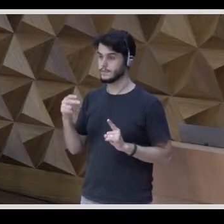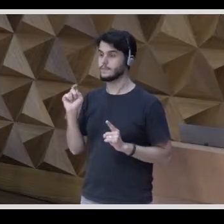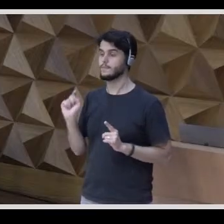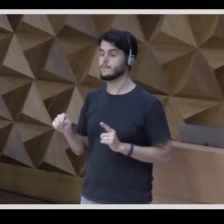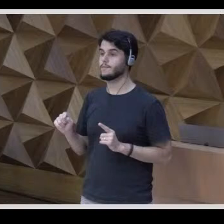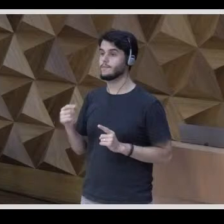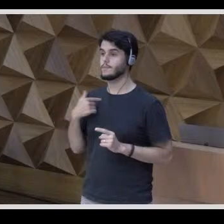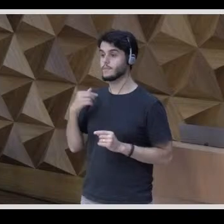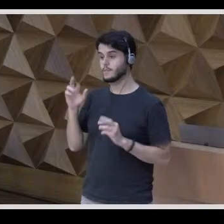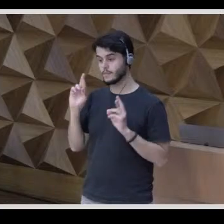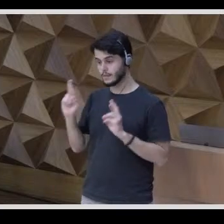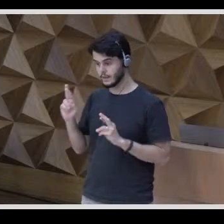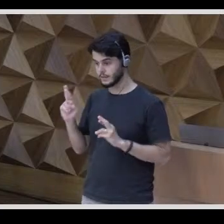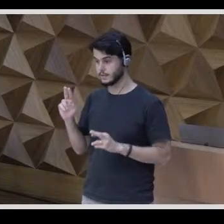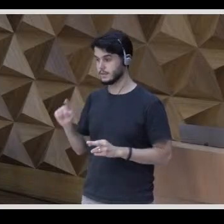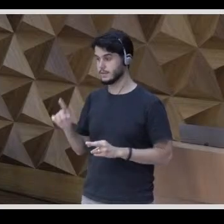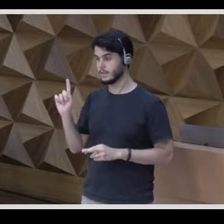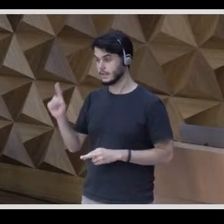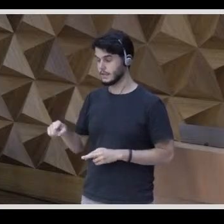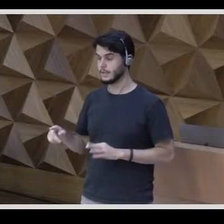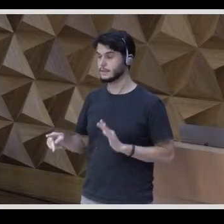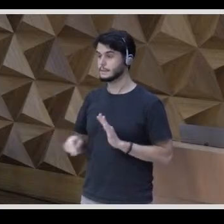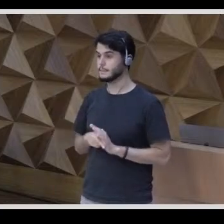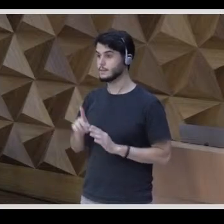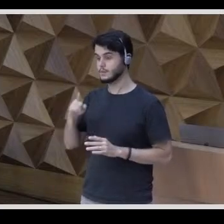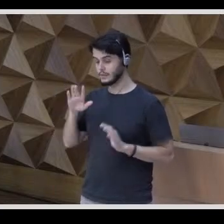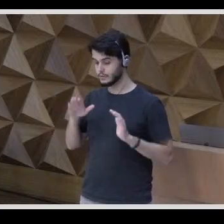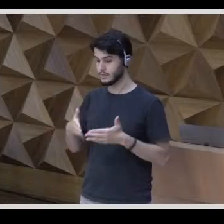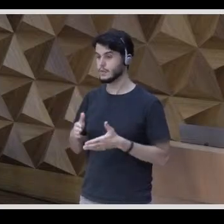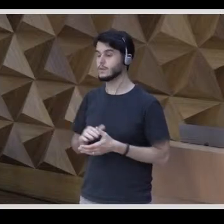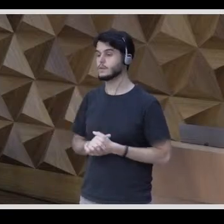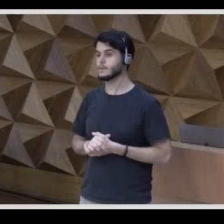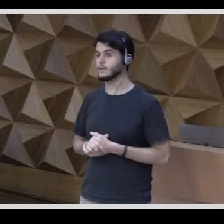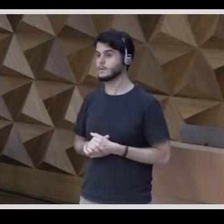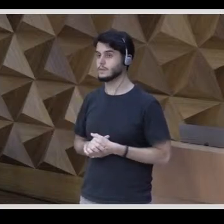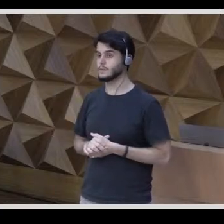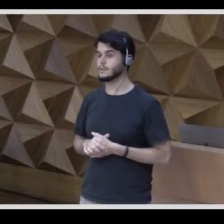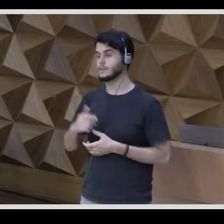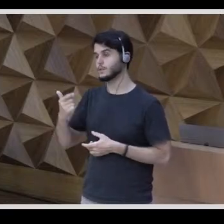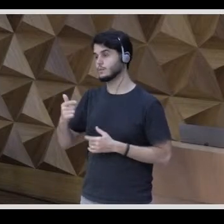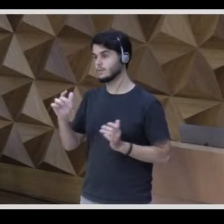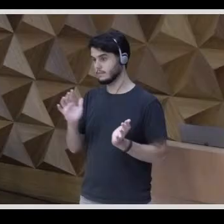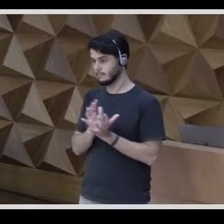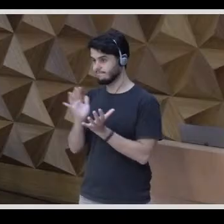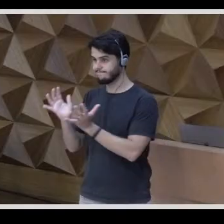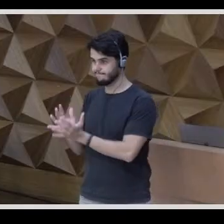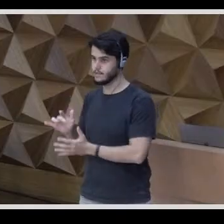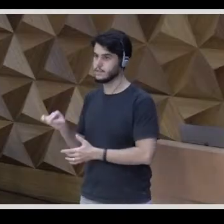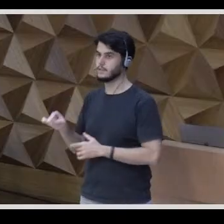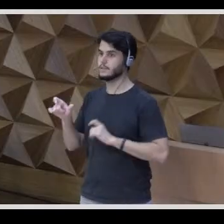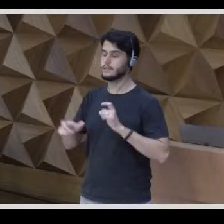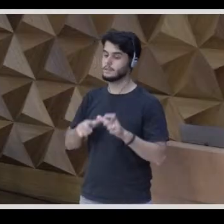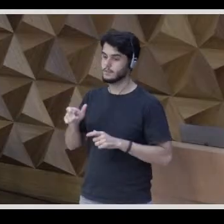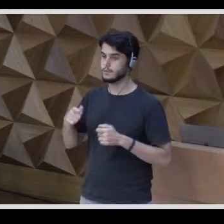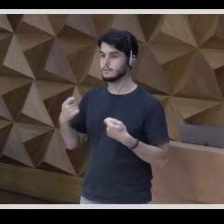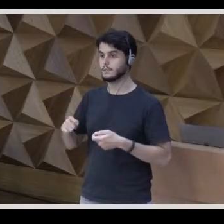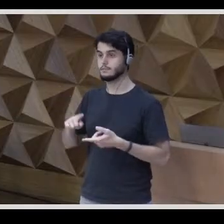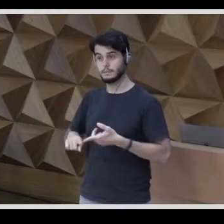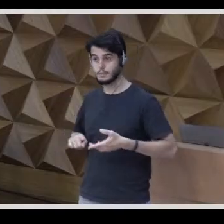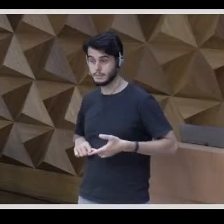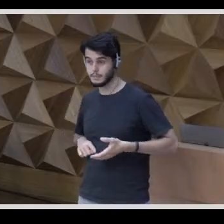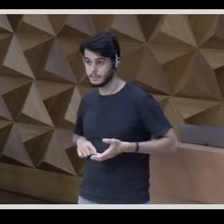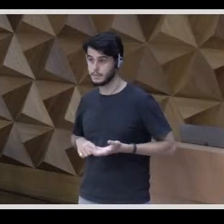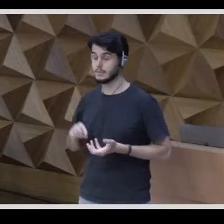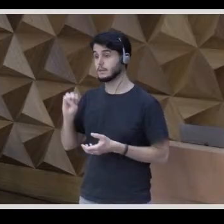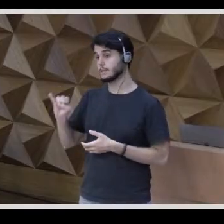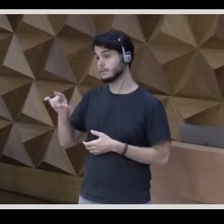the latter that we're focusing on. It's like it's fine if people, if people have the ability and the interest in totally